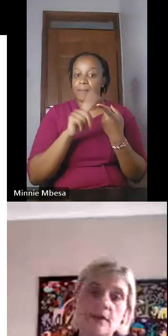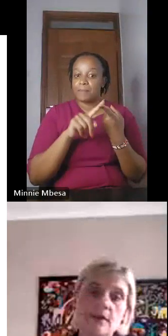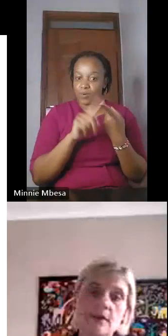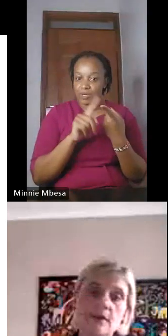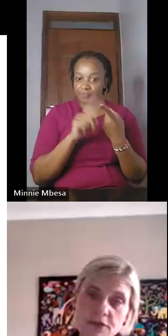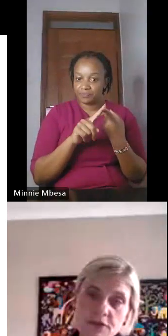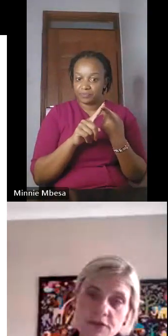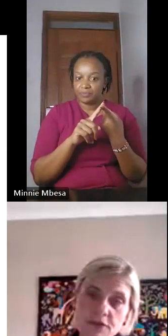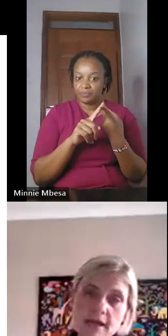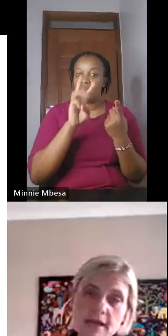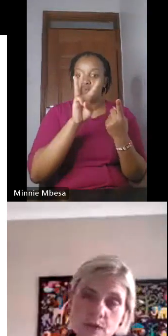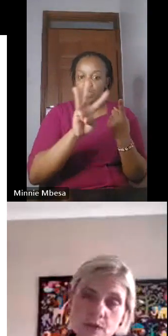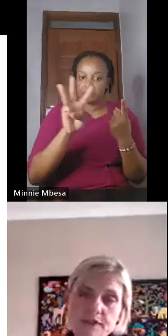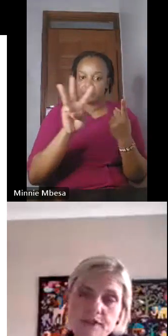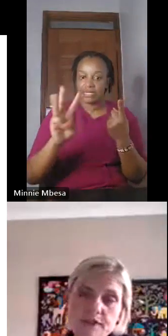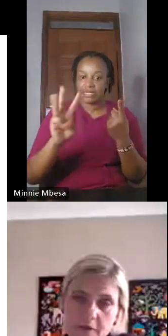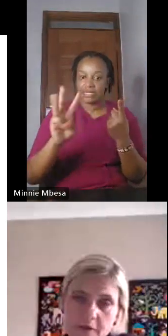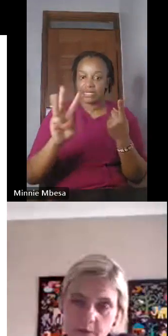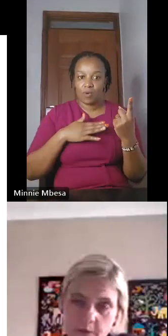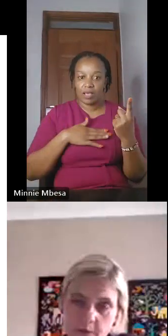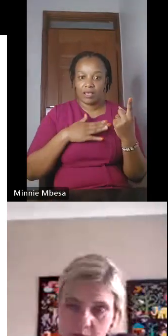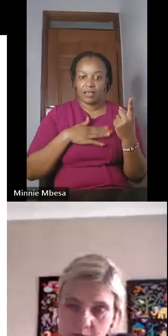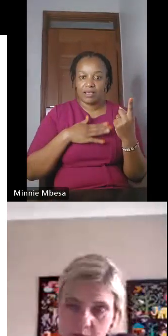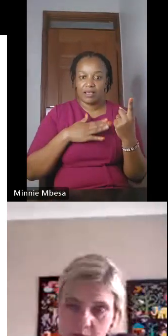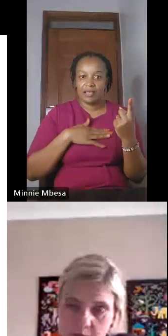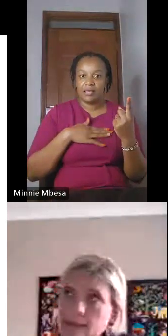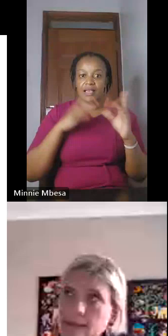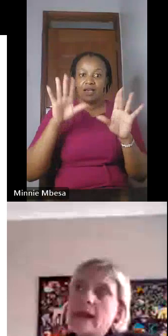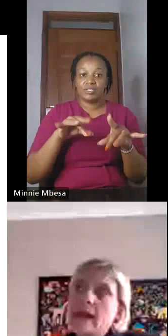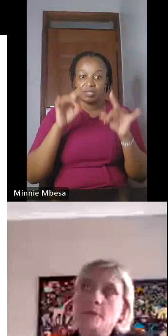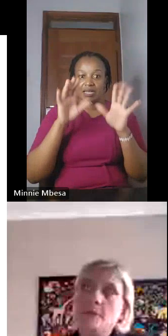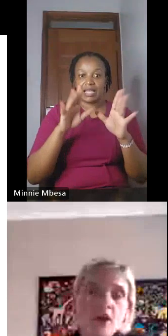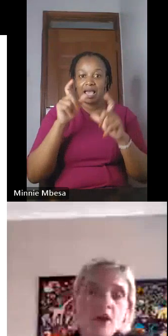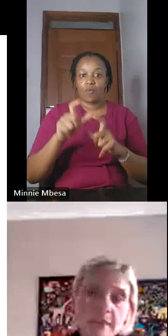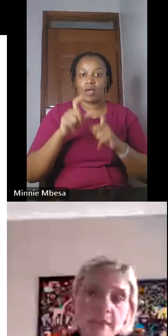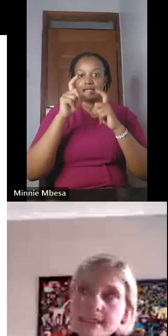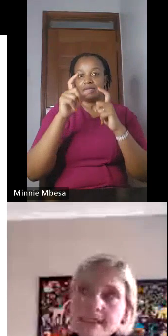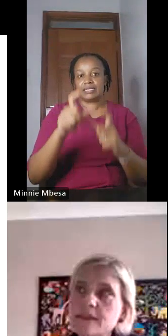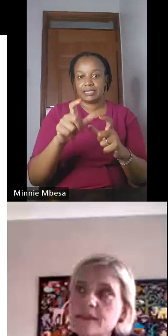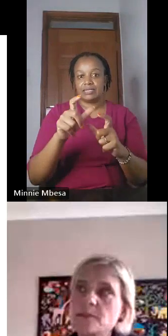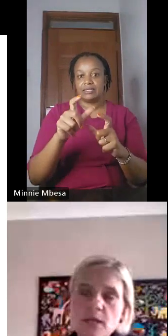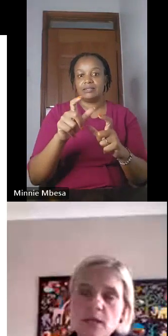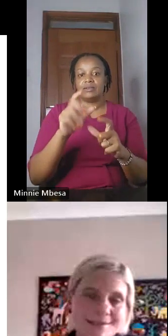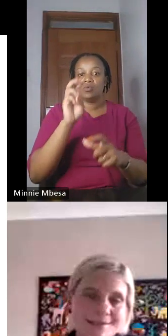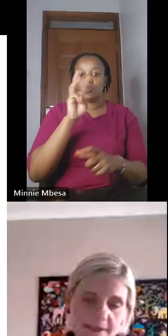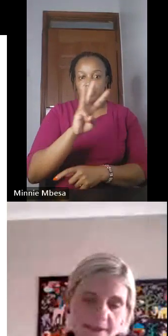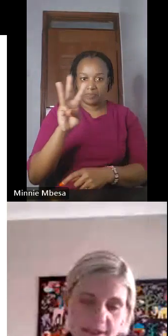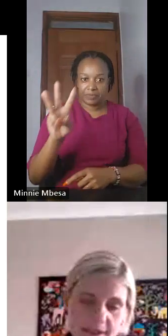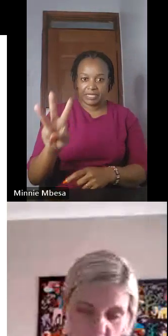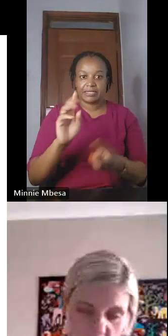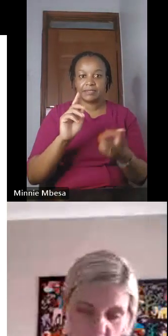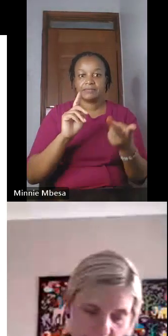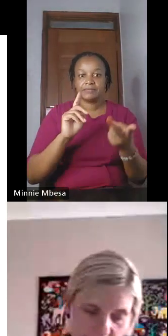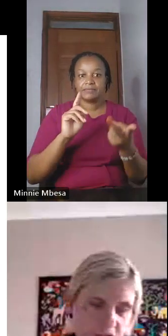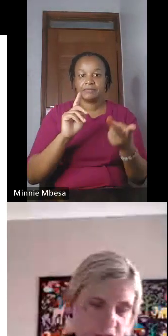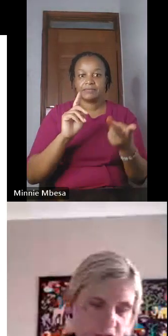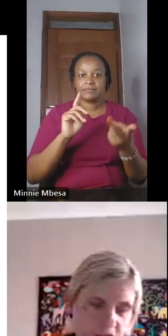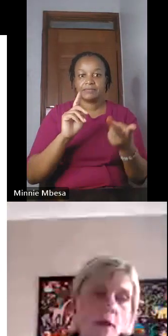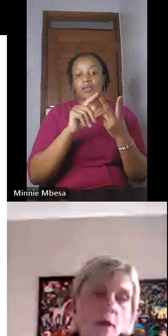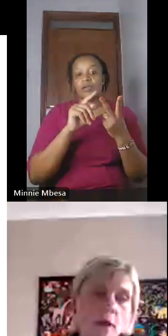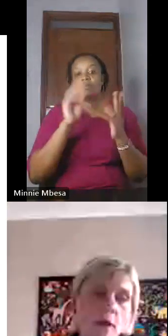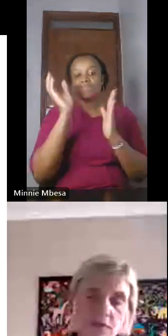website, to the Australia Awards Africa website. Complete the pre-assessment